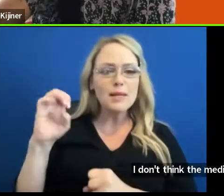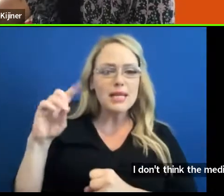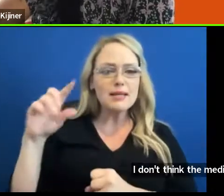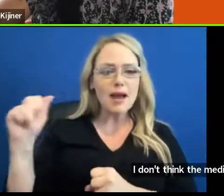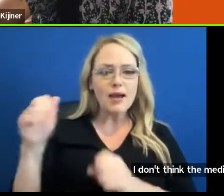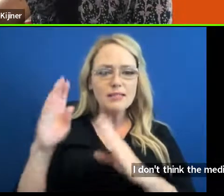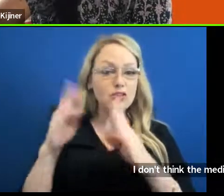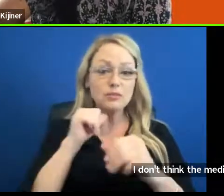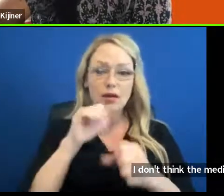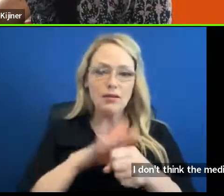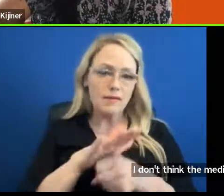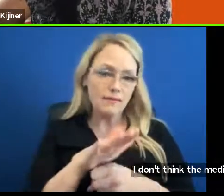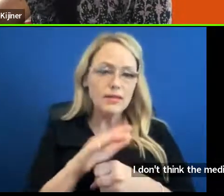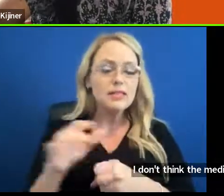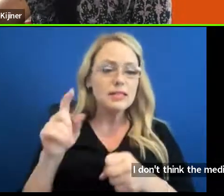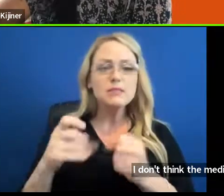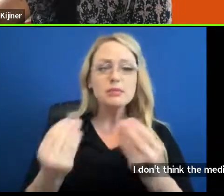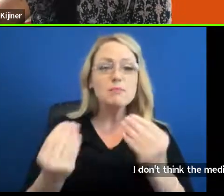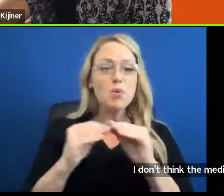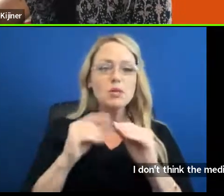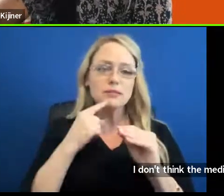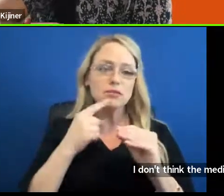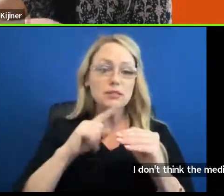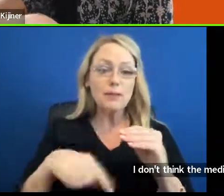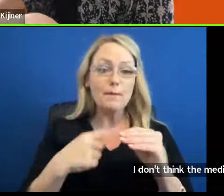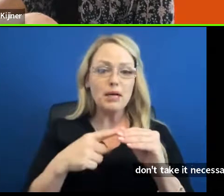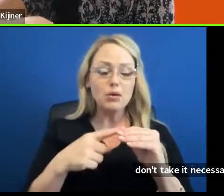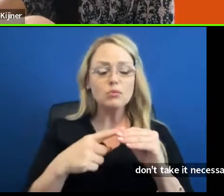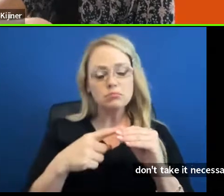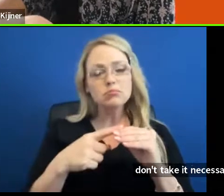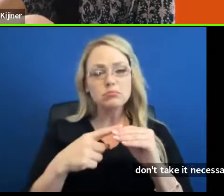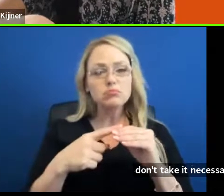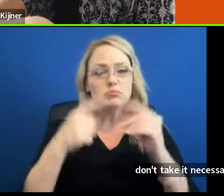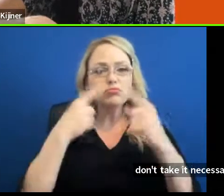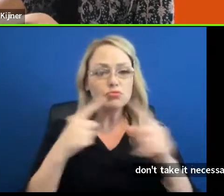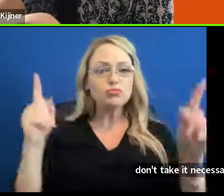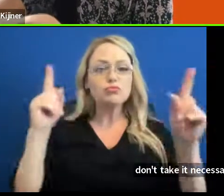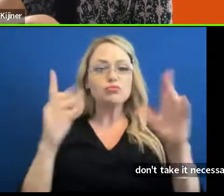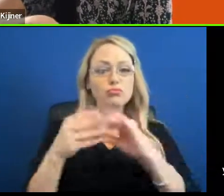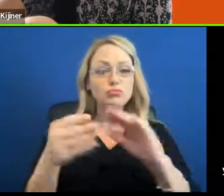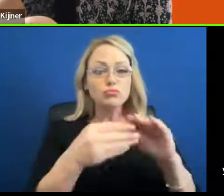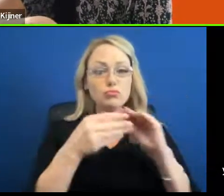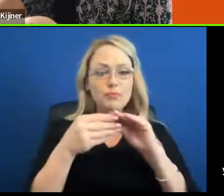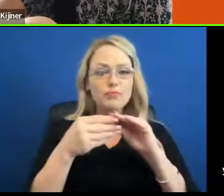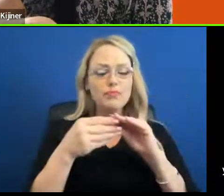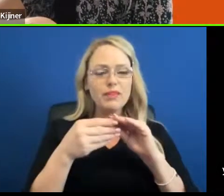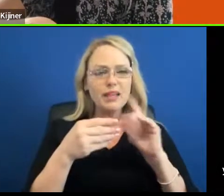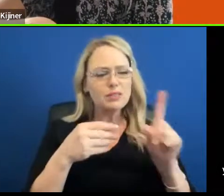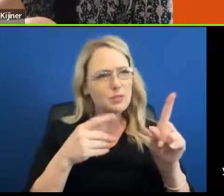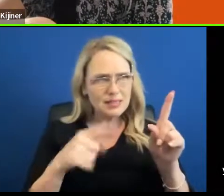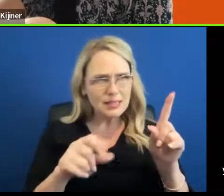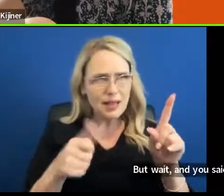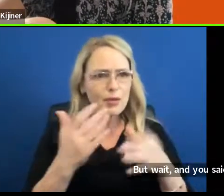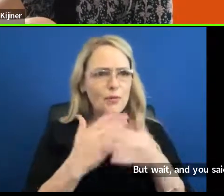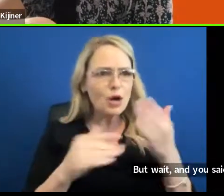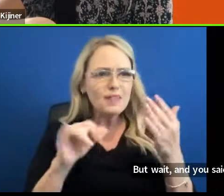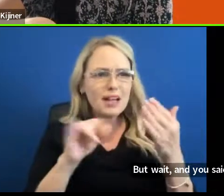seriously as they could, you know. But wait, and you said, what was the second part of the?